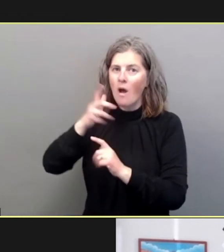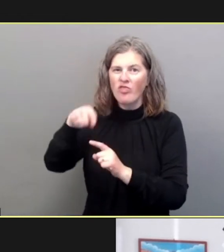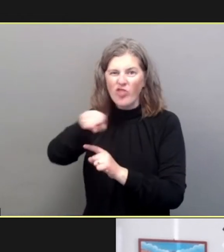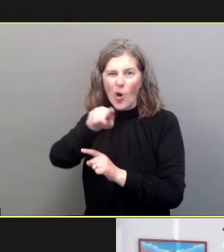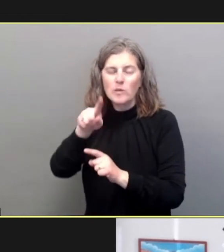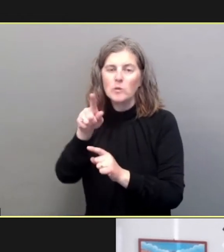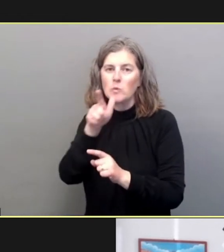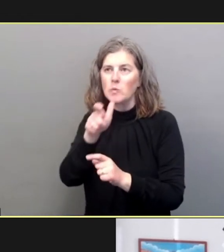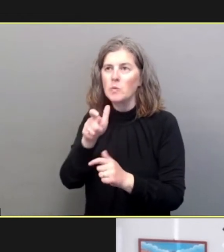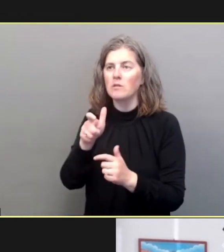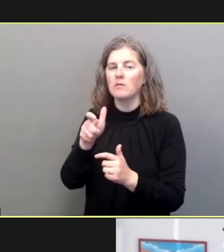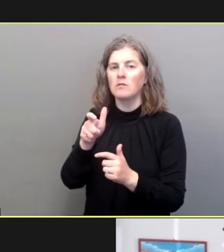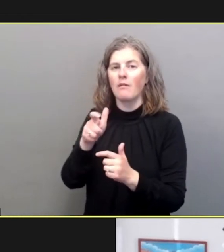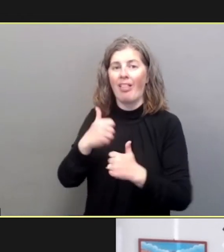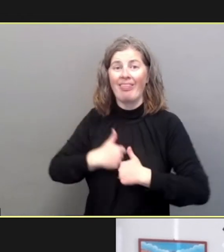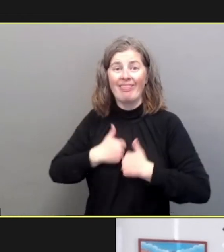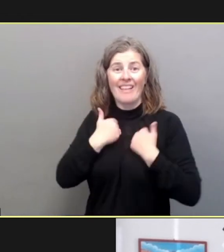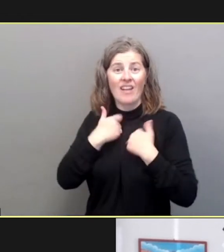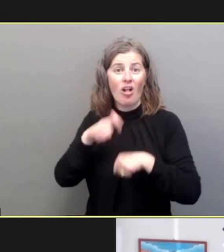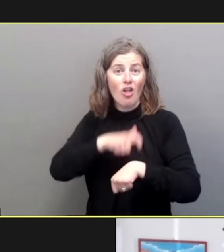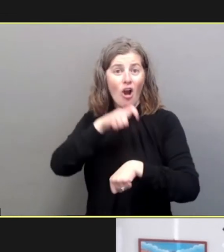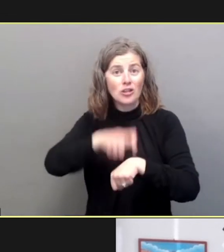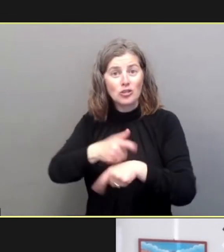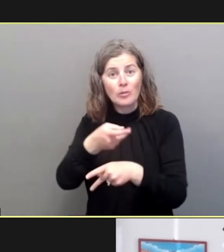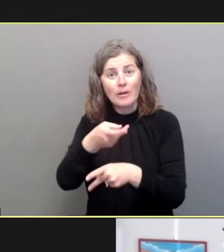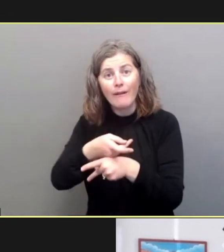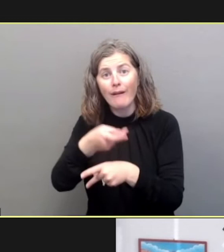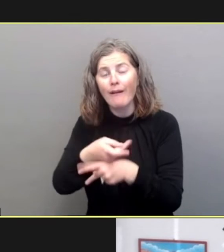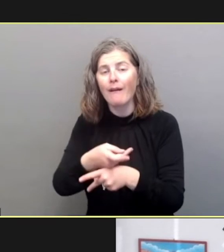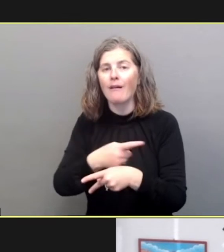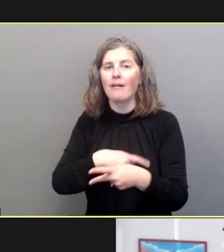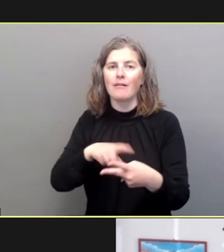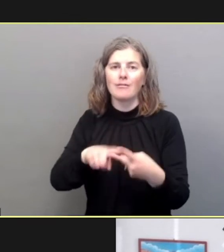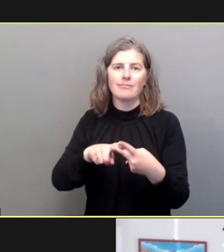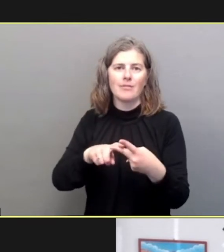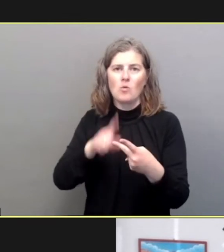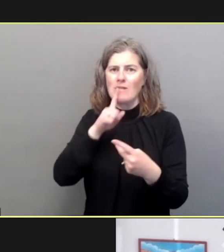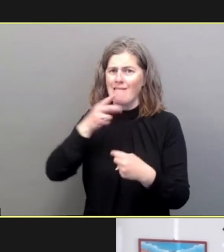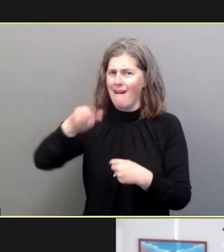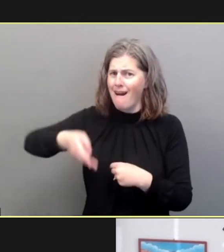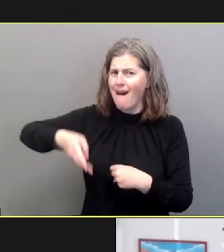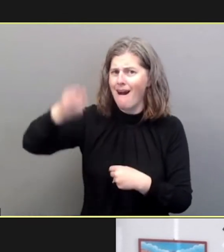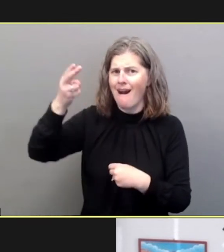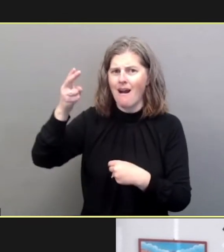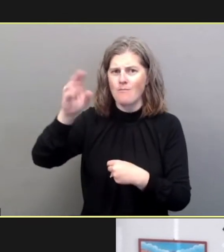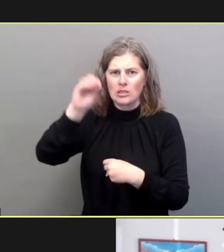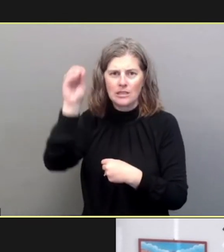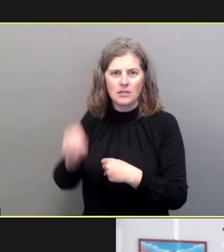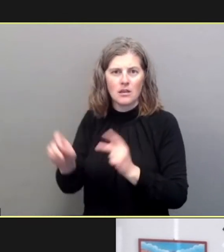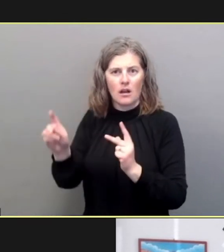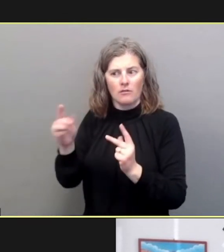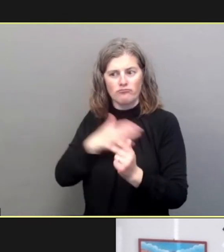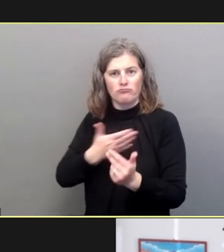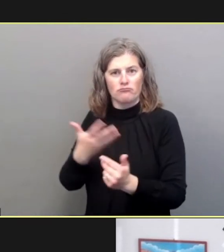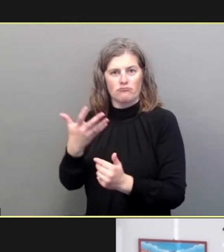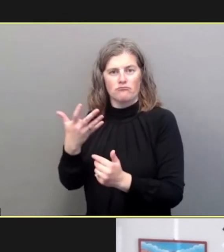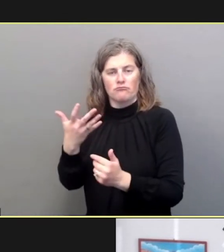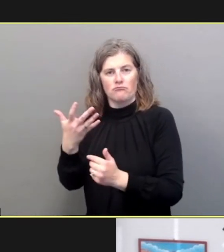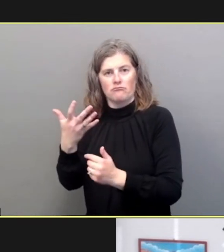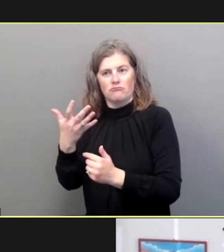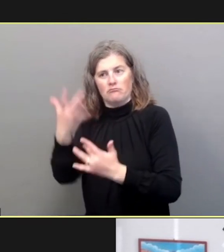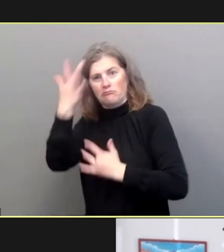individuals who were residing in long-term care, you know, we had really high rates of disease